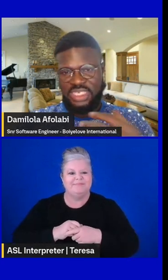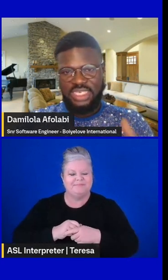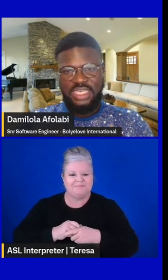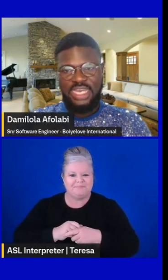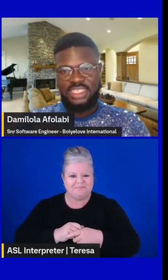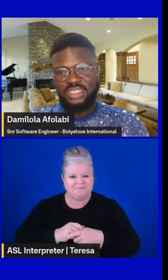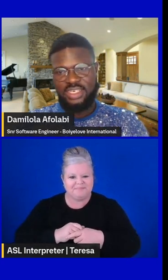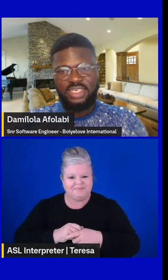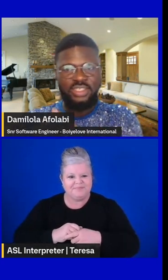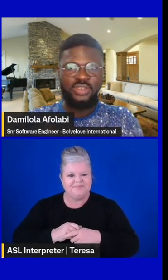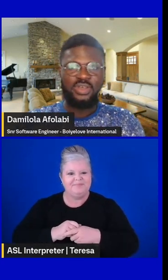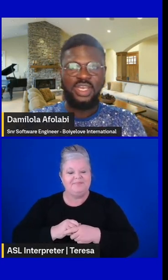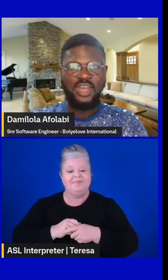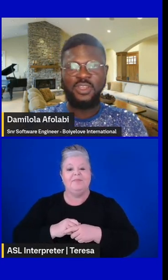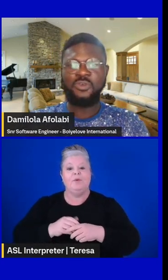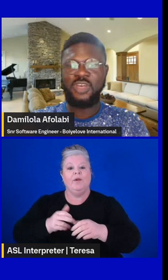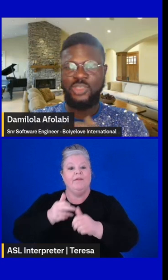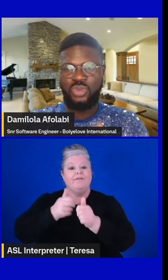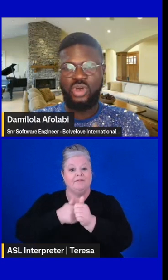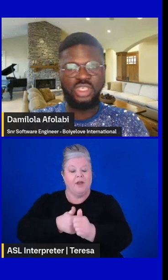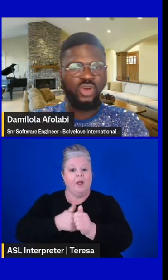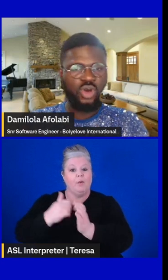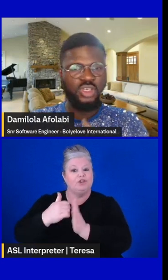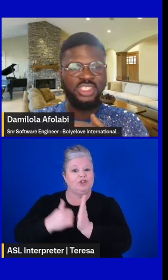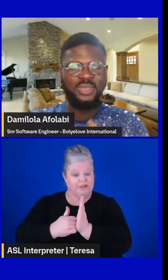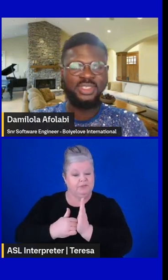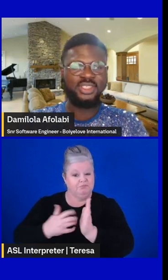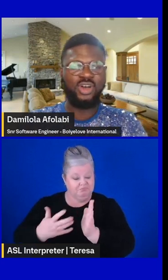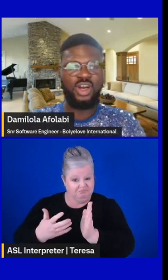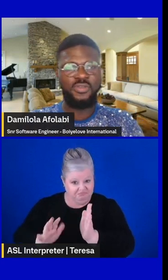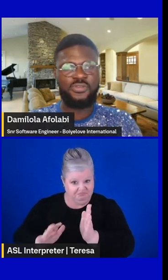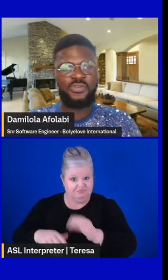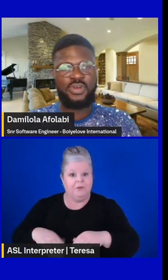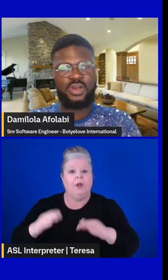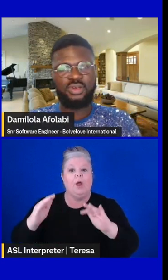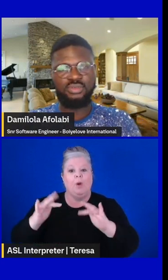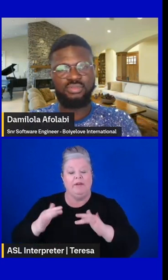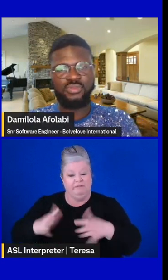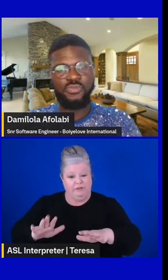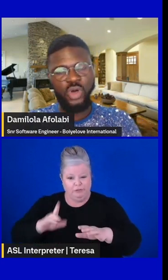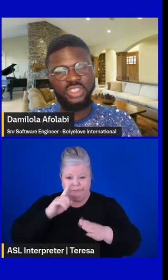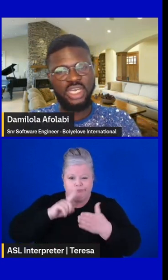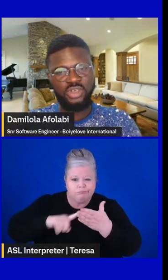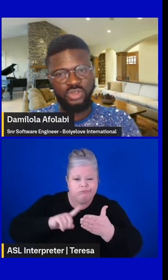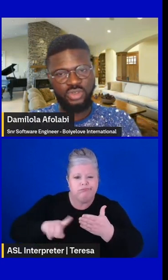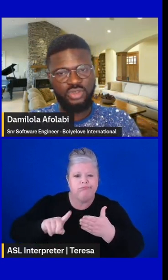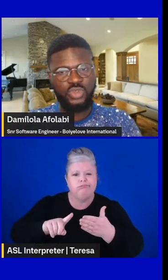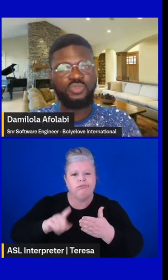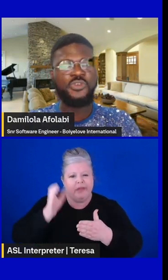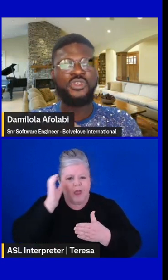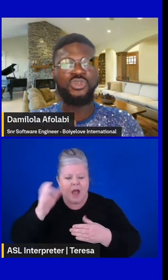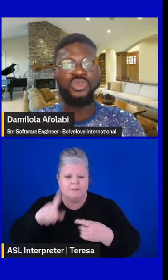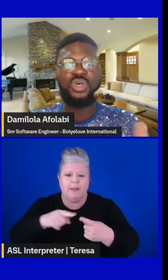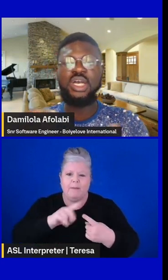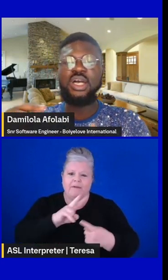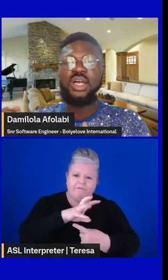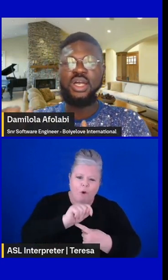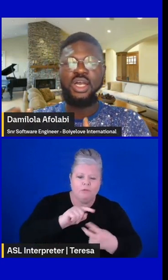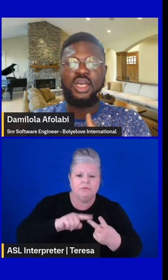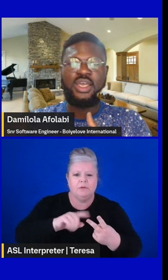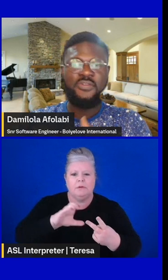Continuing with the agenda, after we've explored the core concepts of Vault and Consul, we'll move